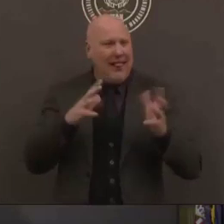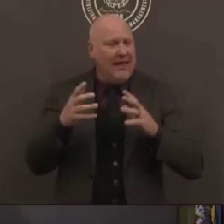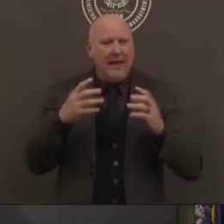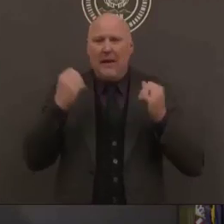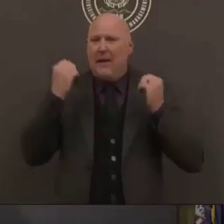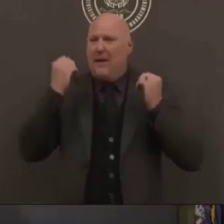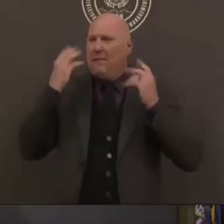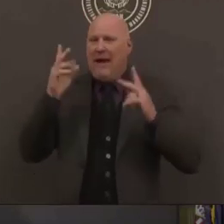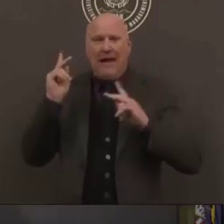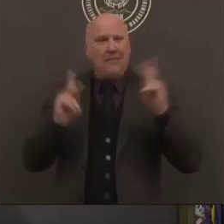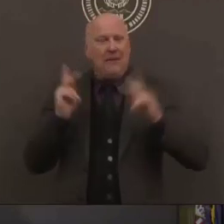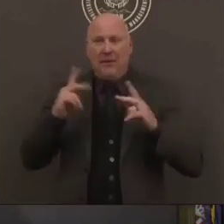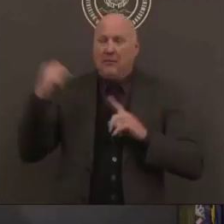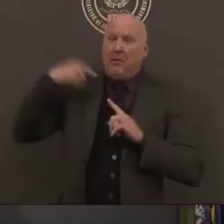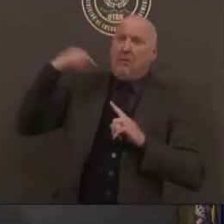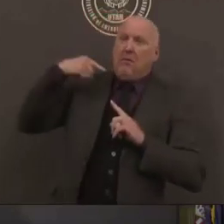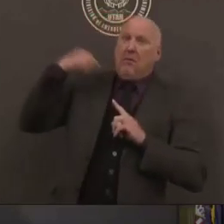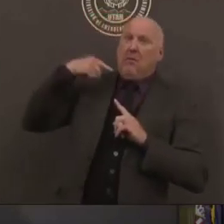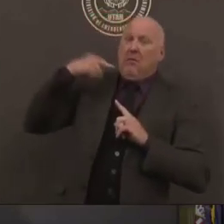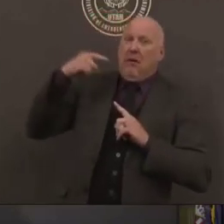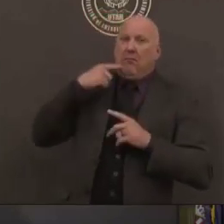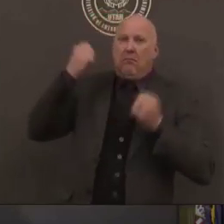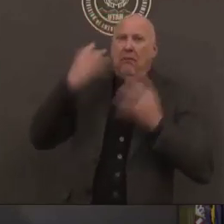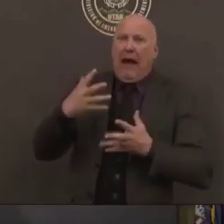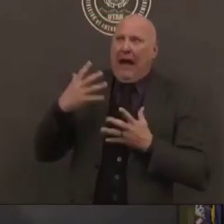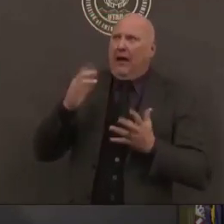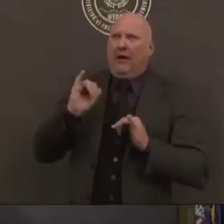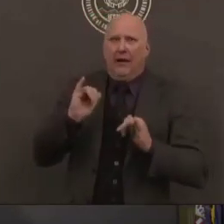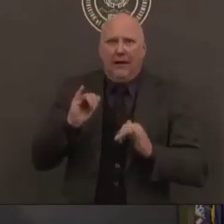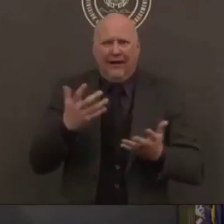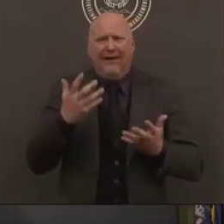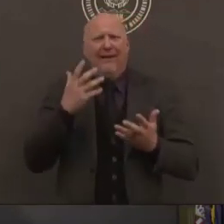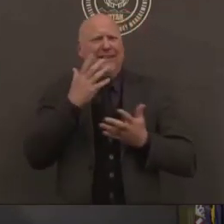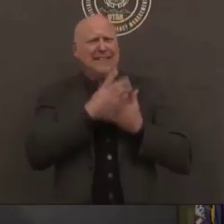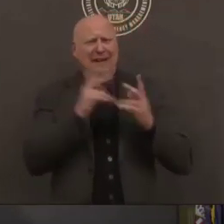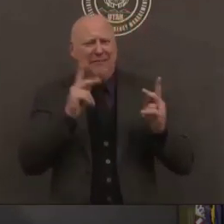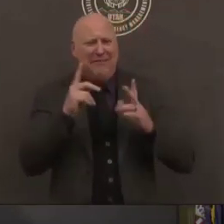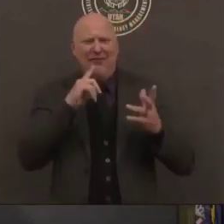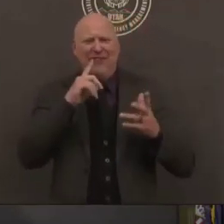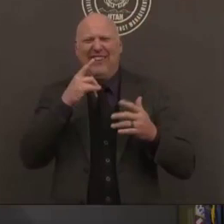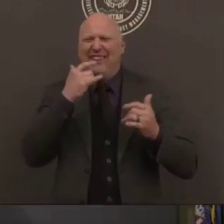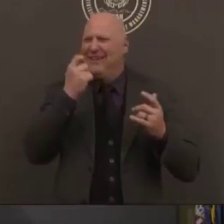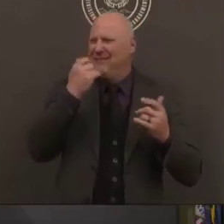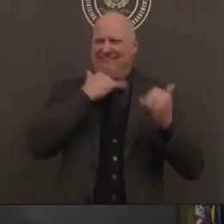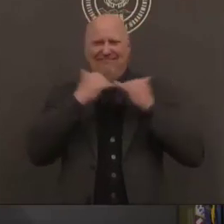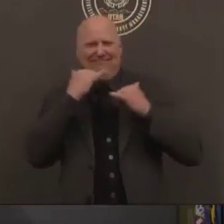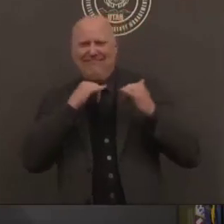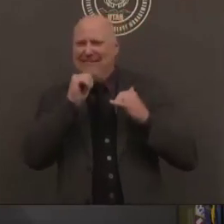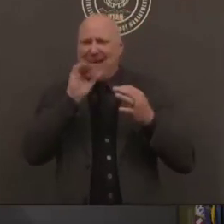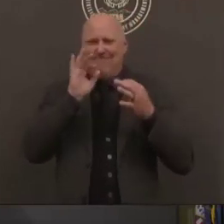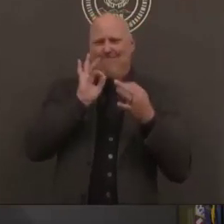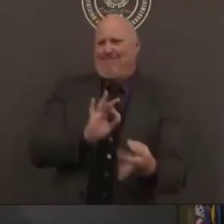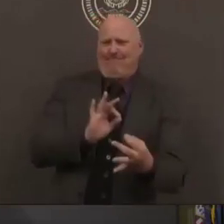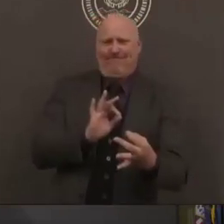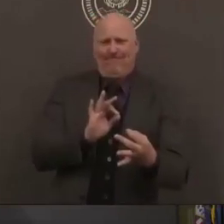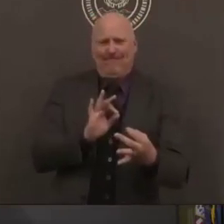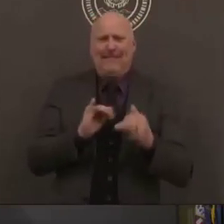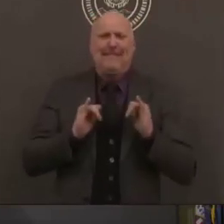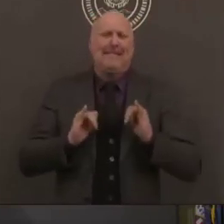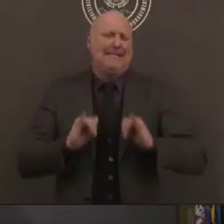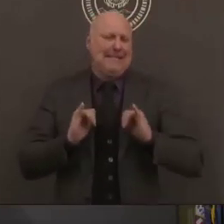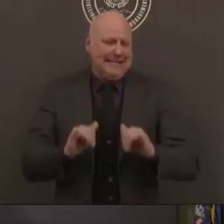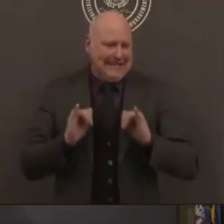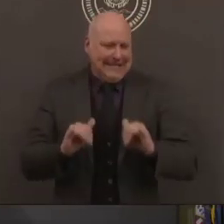in their homes, in their bathrooms, and in other locations when they were quite far away from the borders. And so